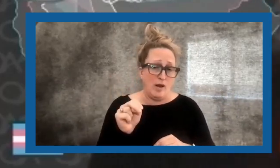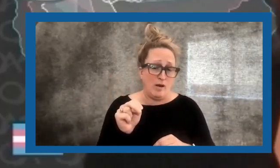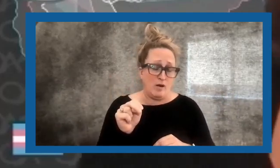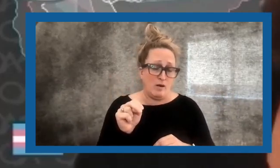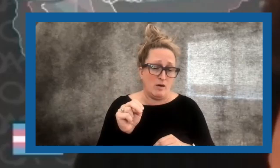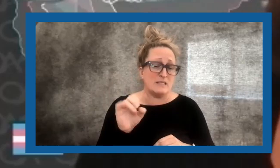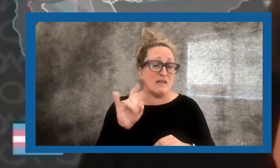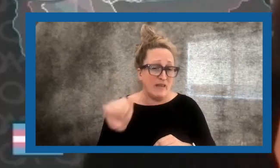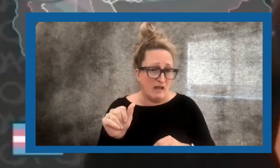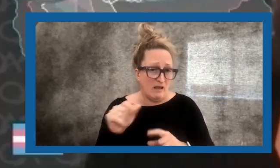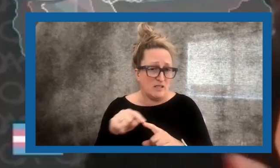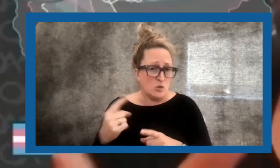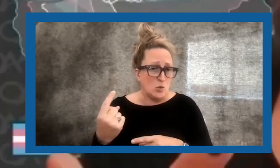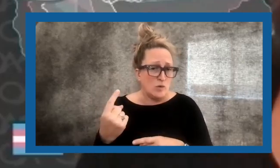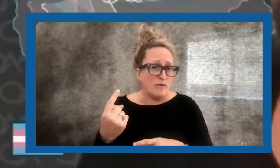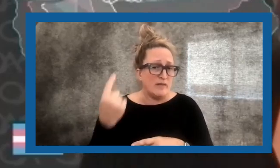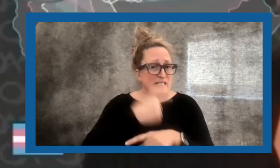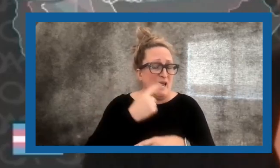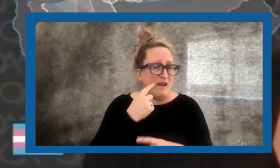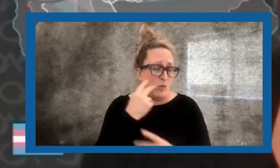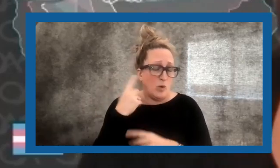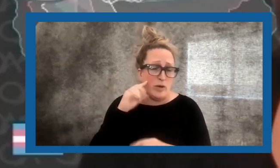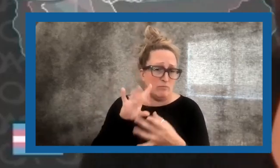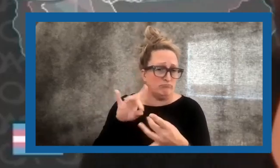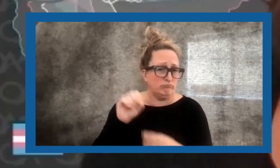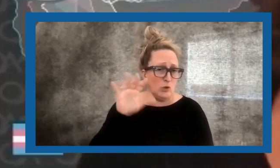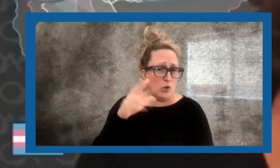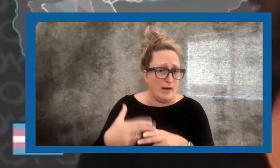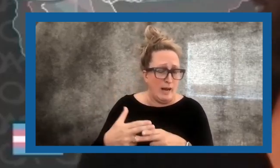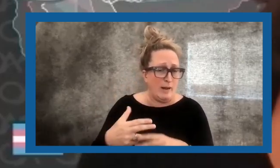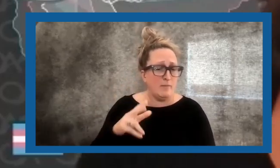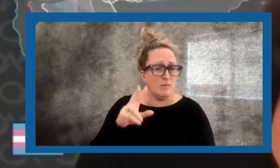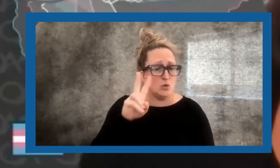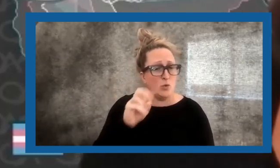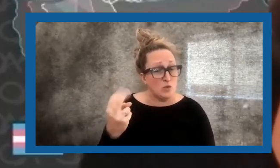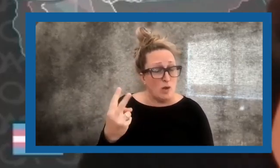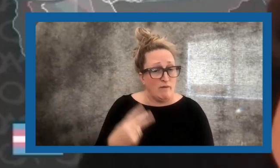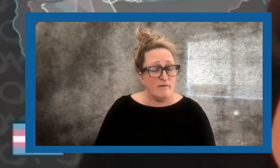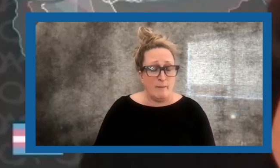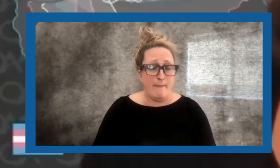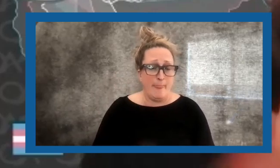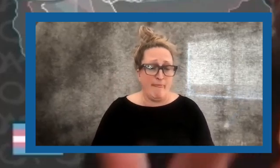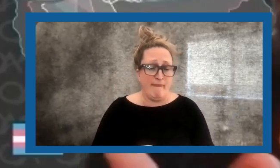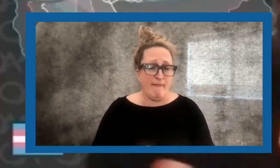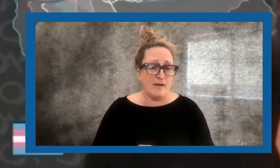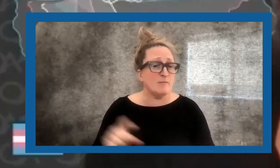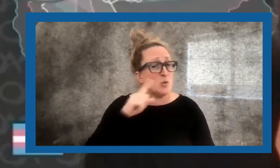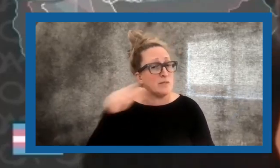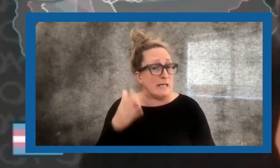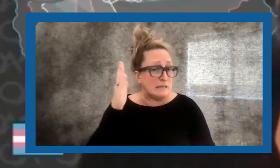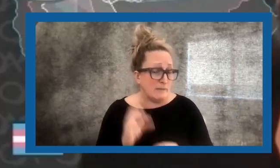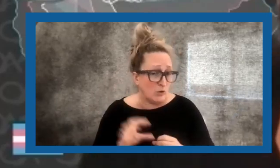to Brandy's Day of Remembrance when we were going to read her name in 2012. And she was a guest